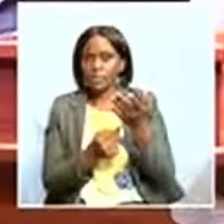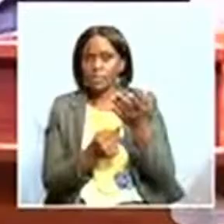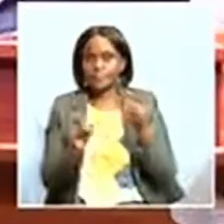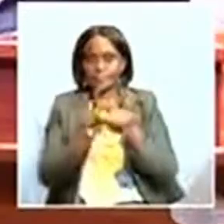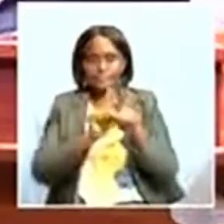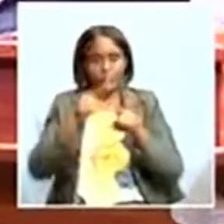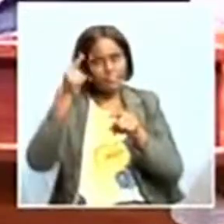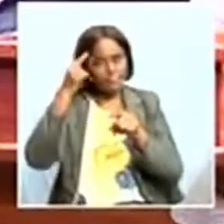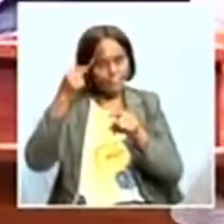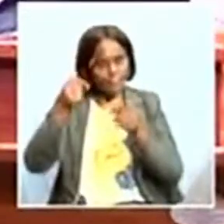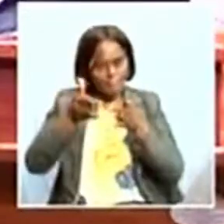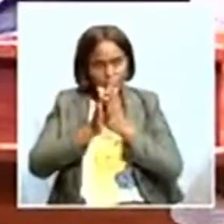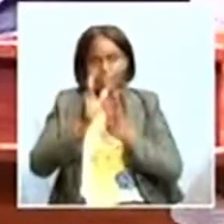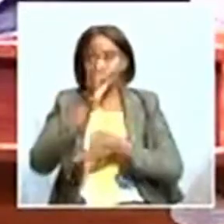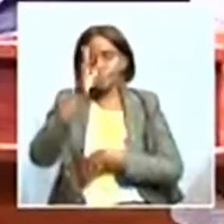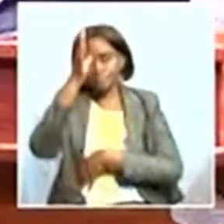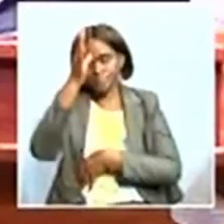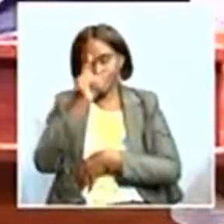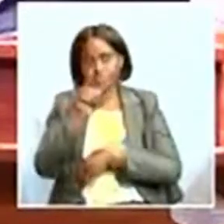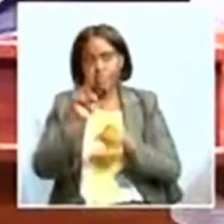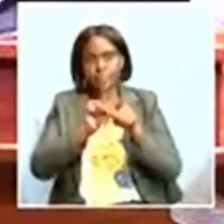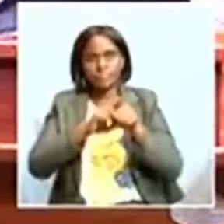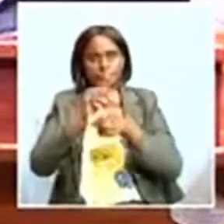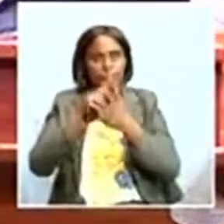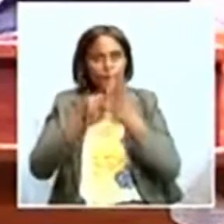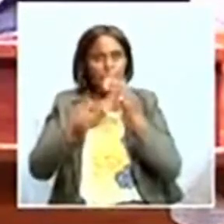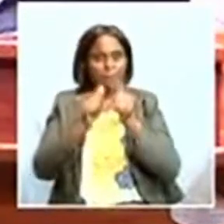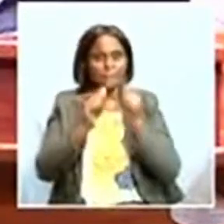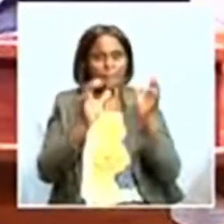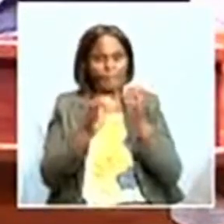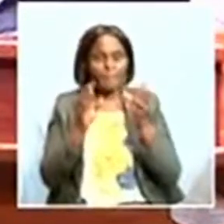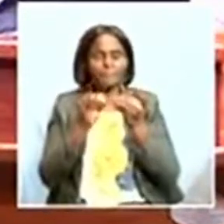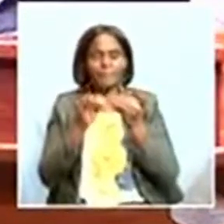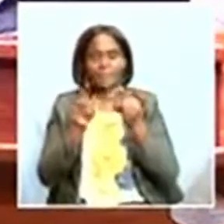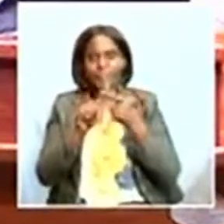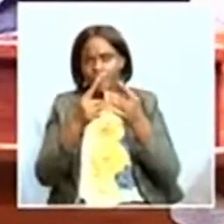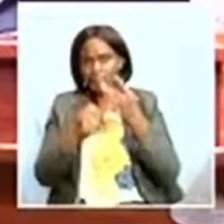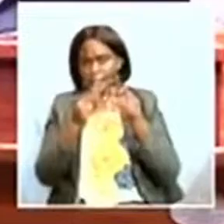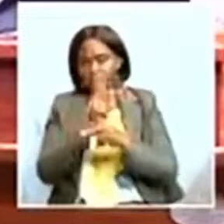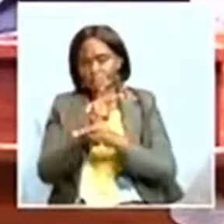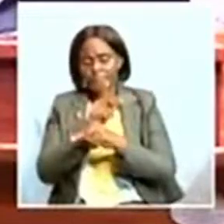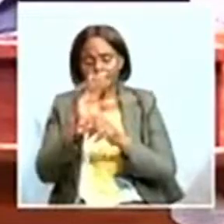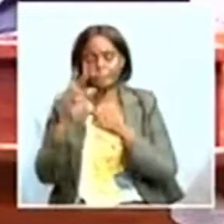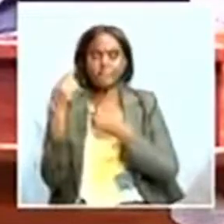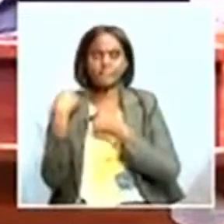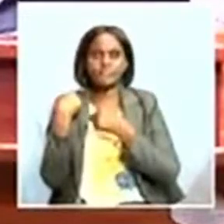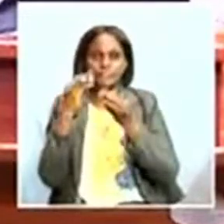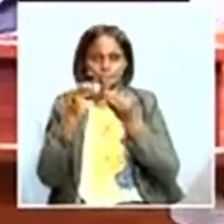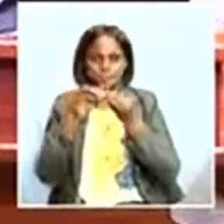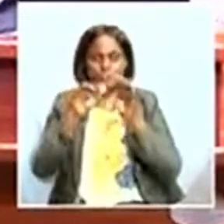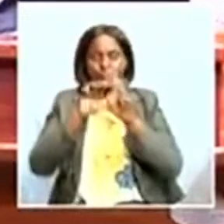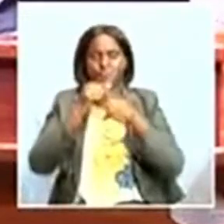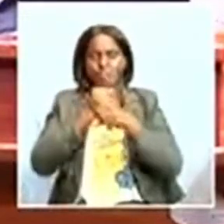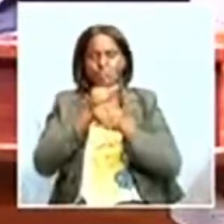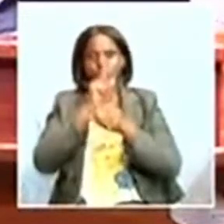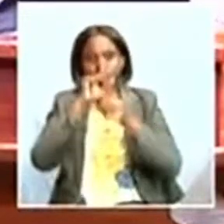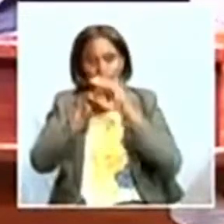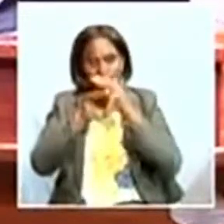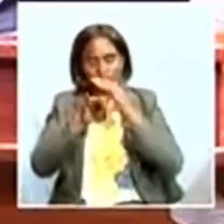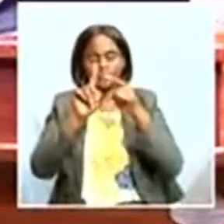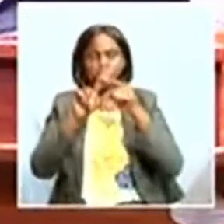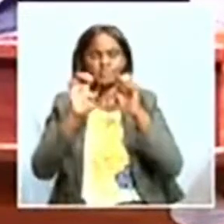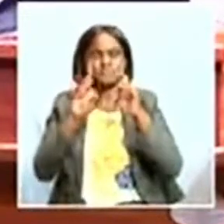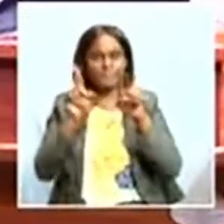The government urges parents, guardians, and the community to uphold their responsibility in ensuring access to